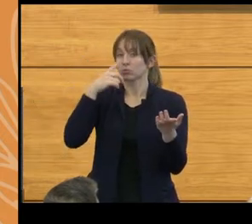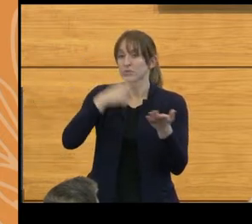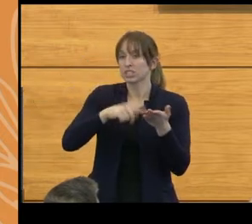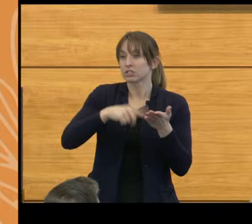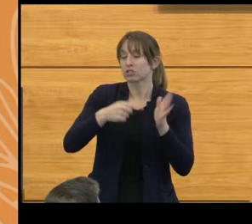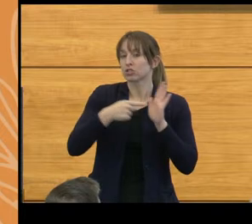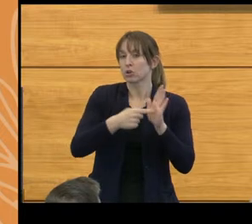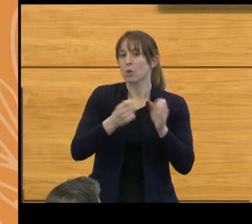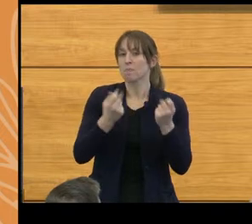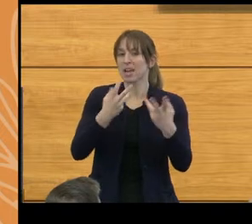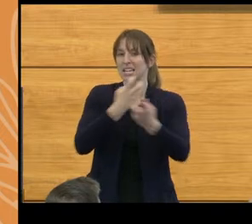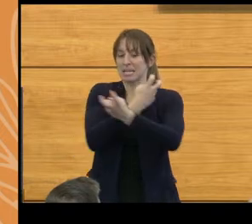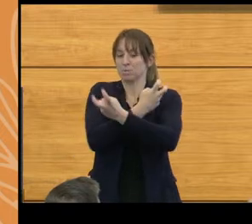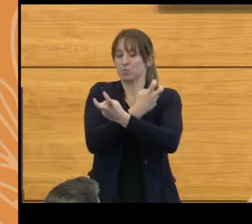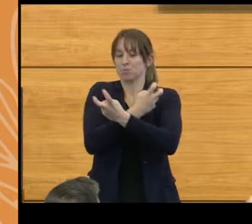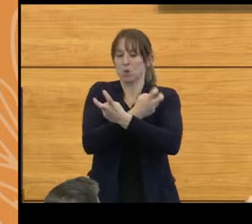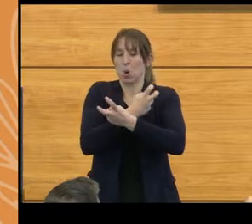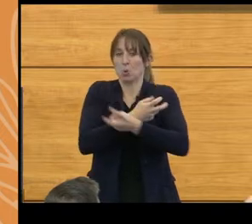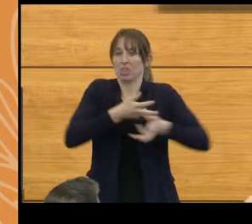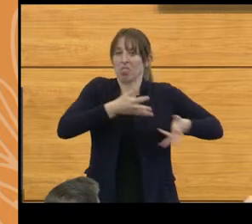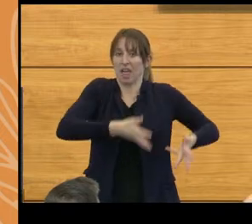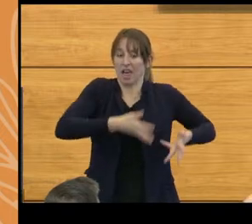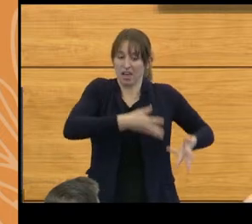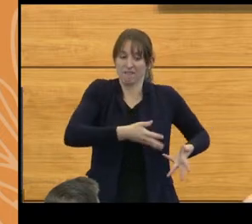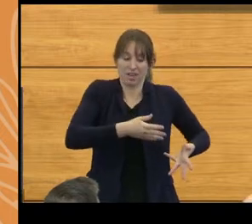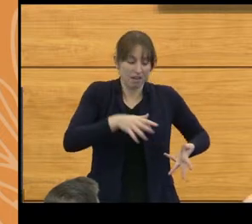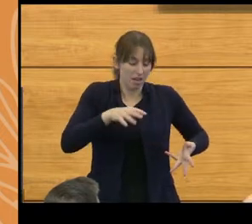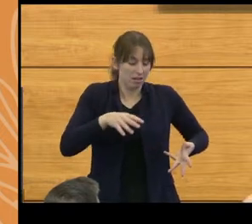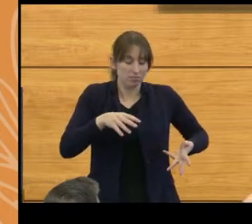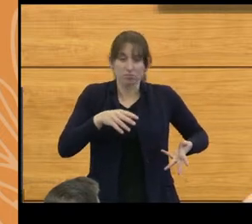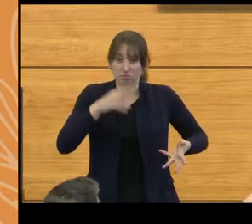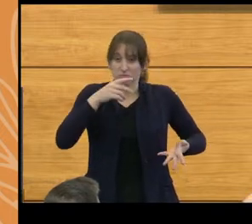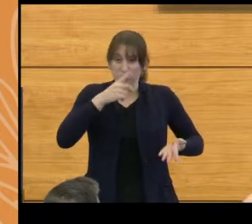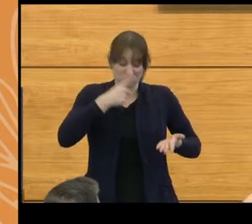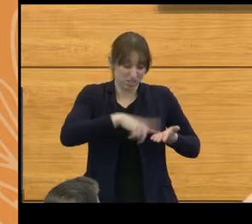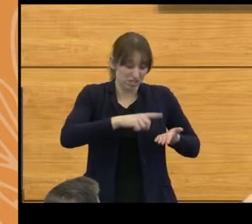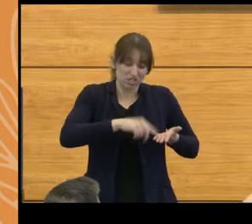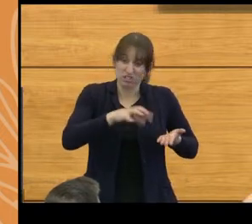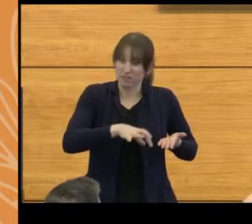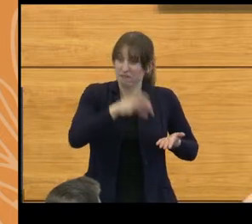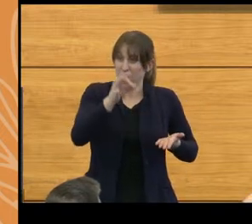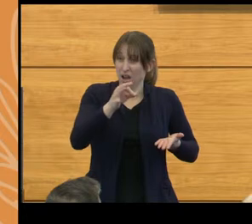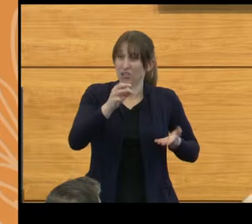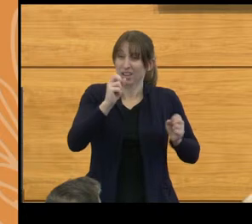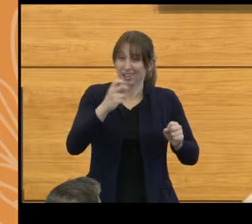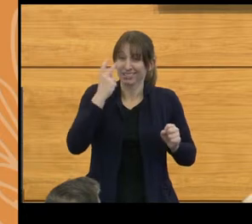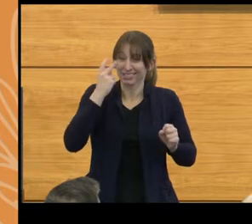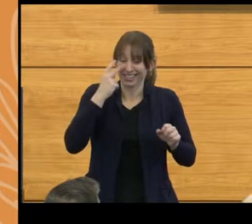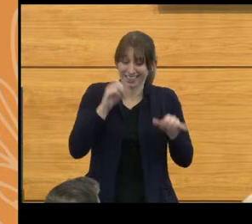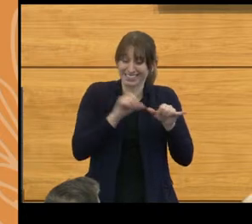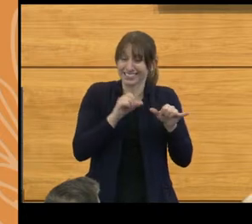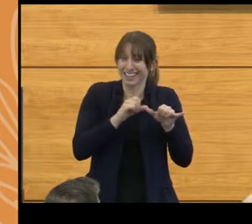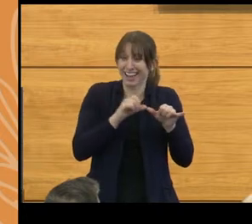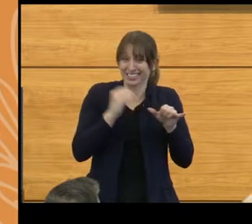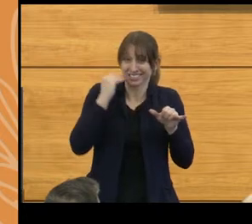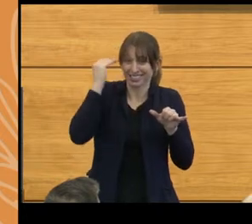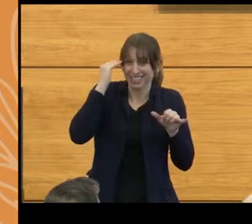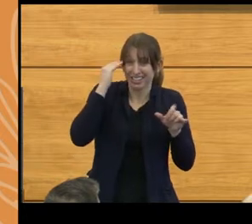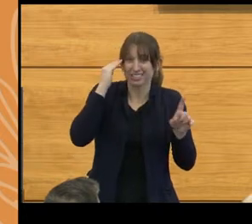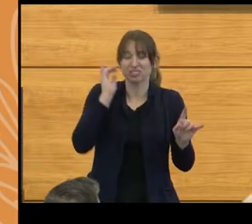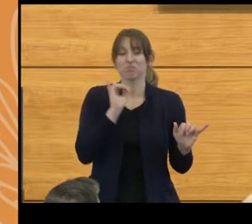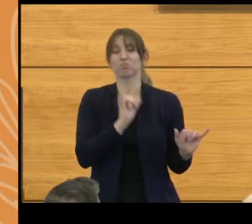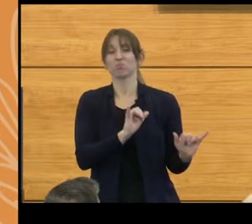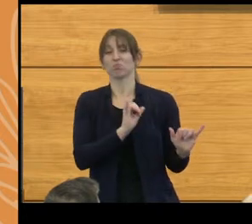remains in which hydrocephalus is evident because of the way the calvarium is formed and the size of it. And there's even evidence that there were attempts